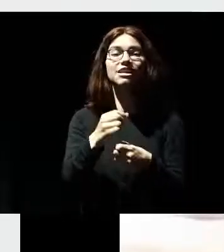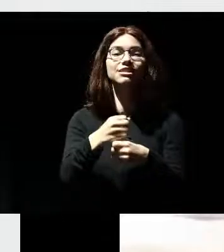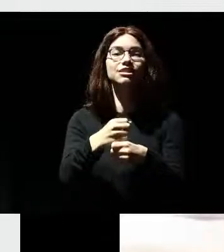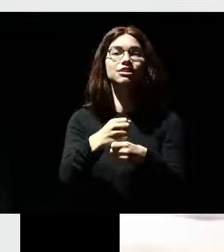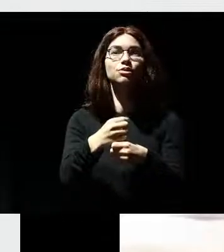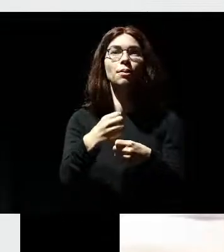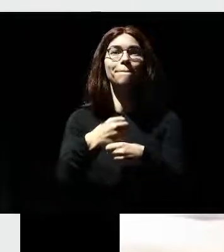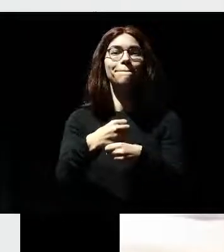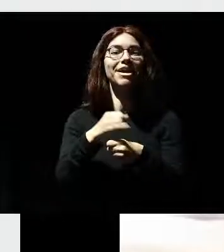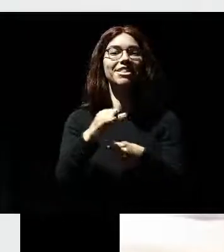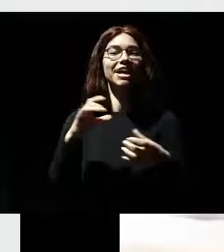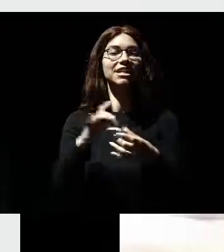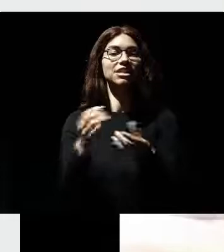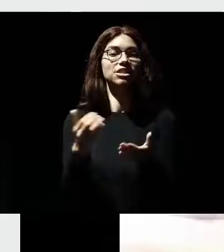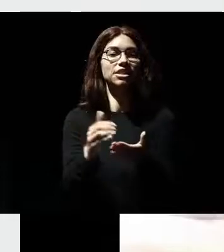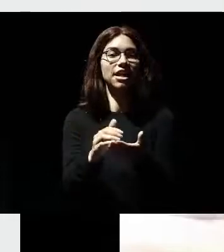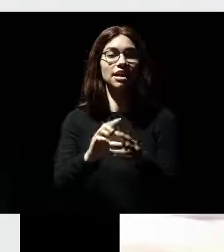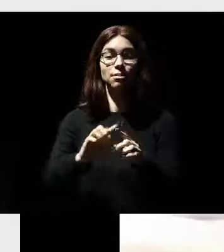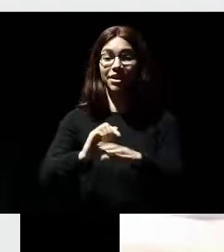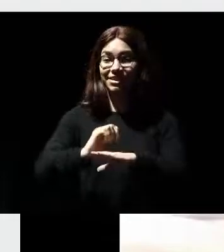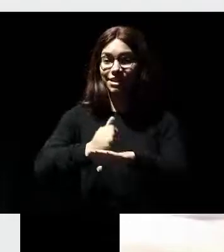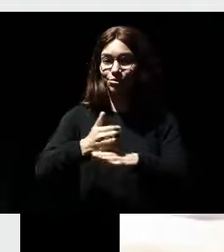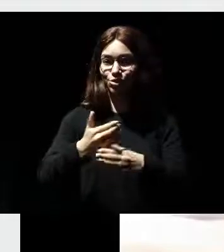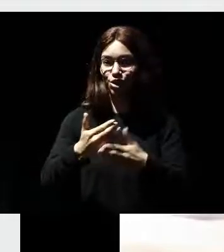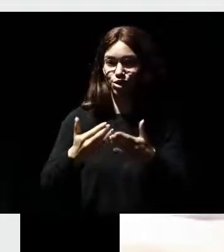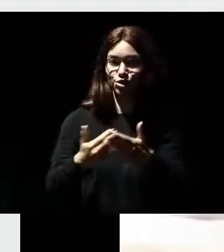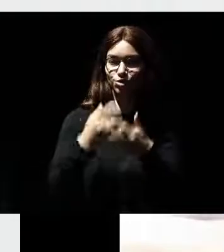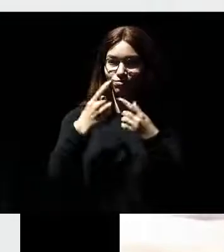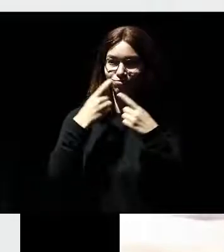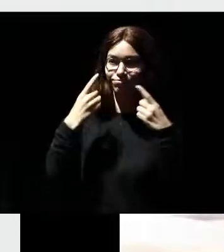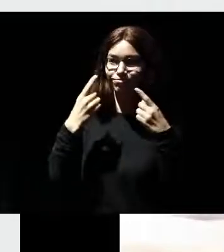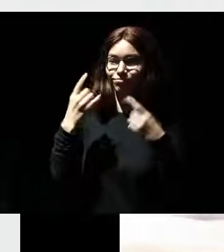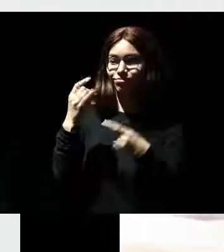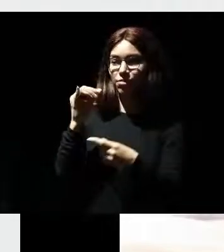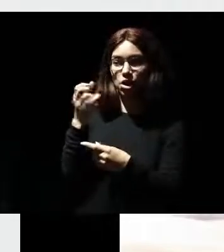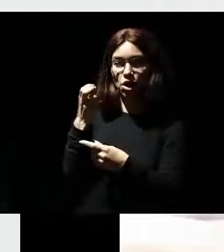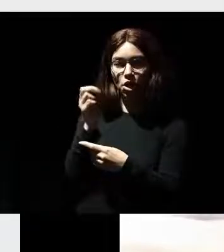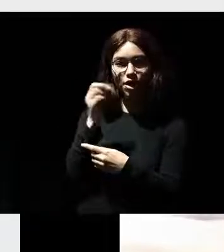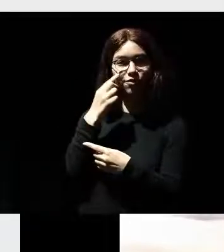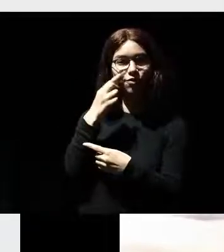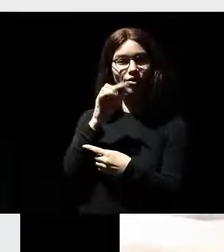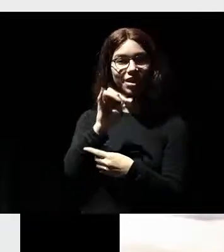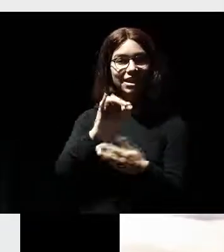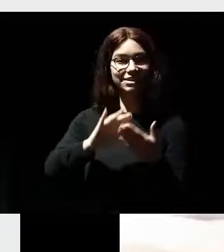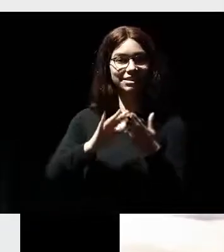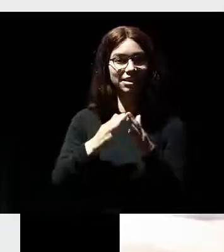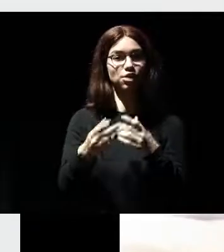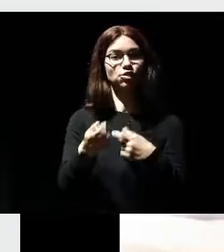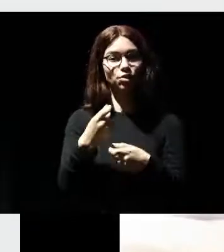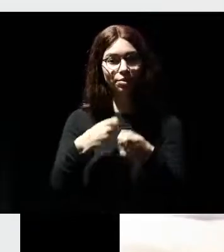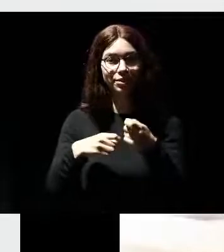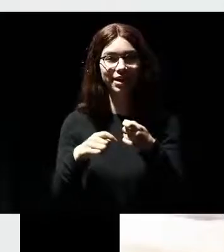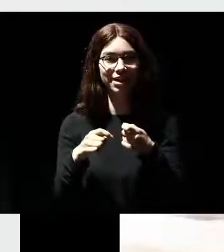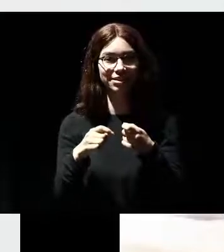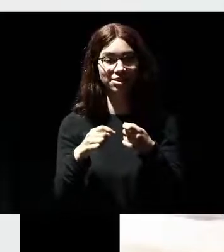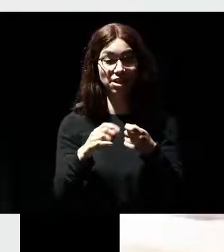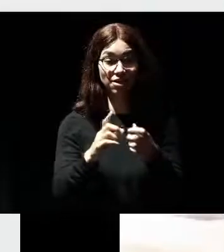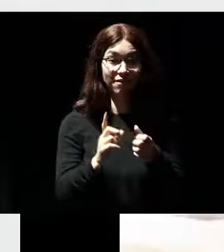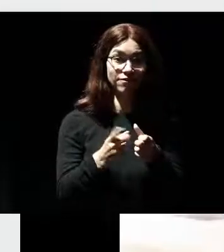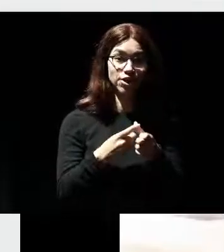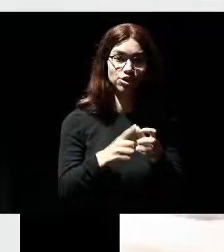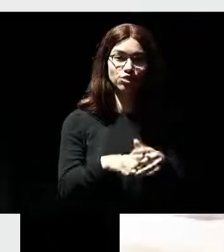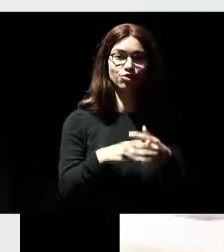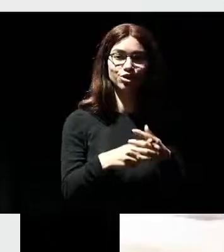recreate that connection, but also establish a new icon for the city to replace that original